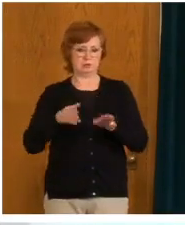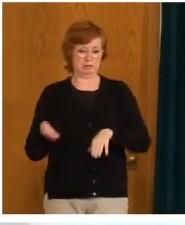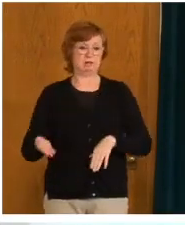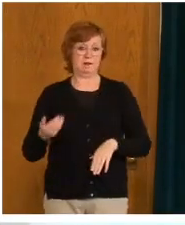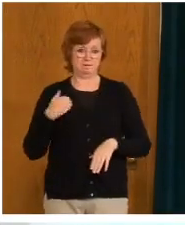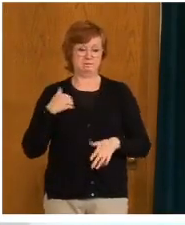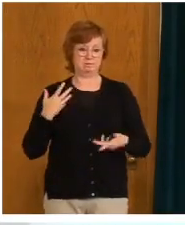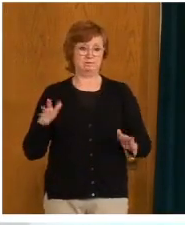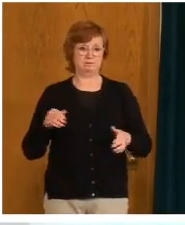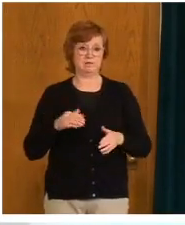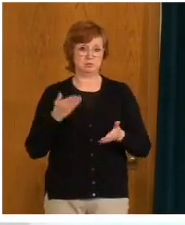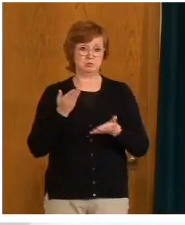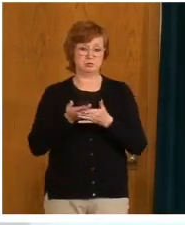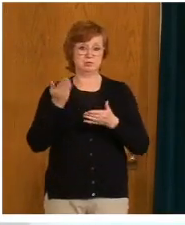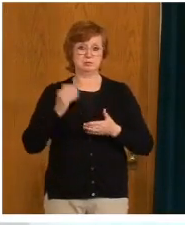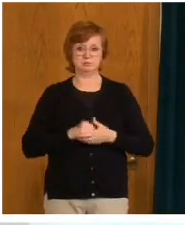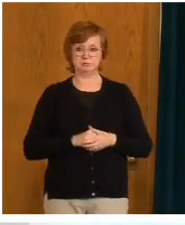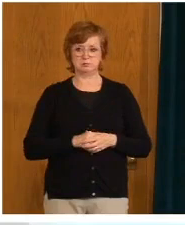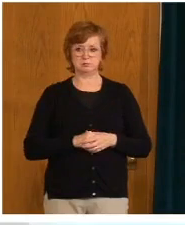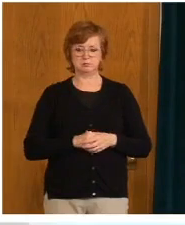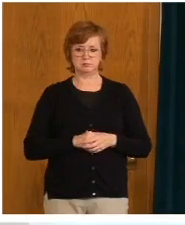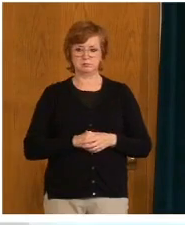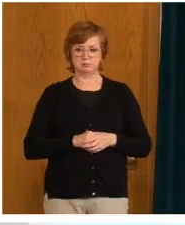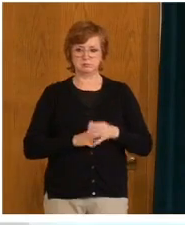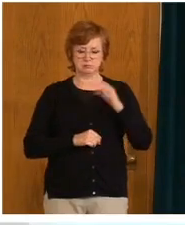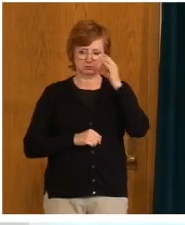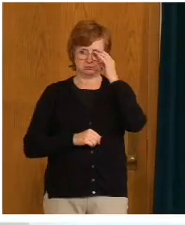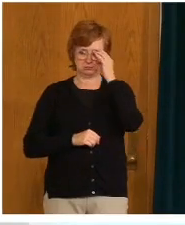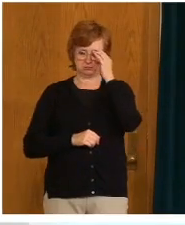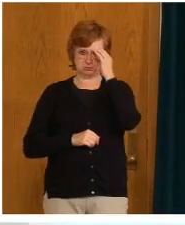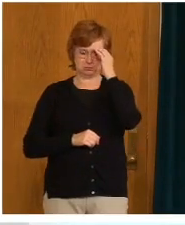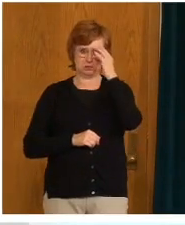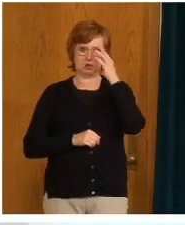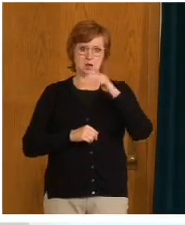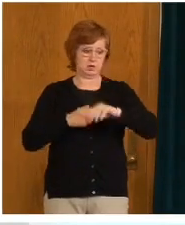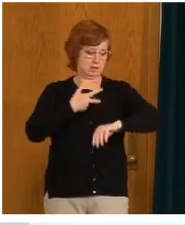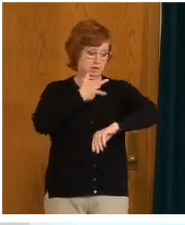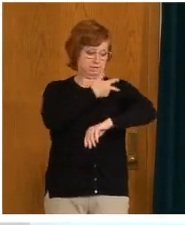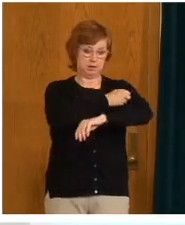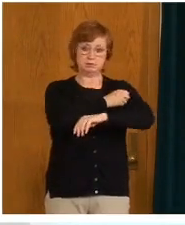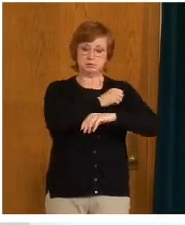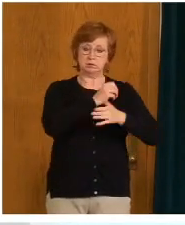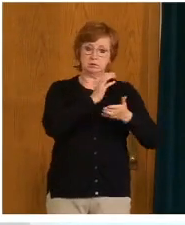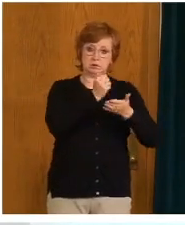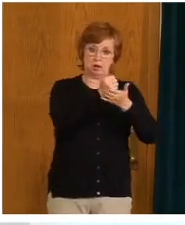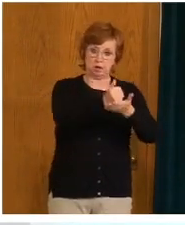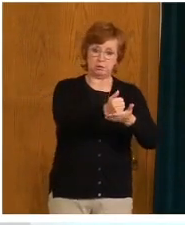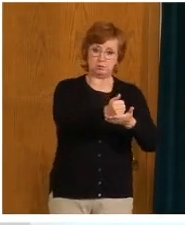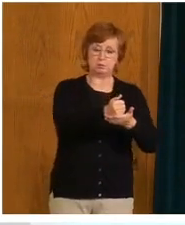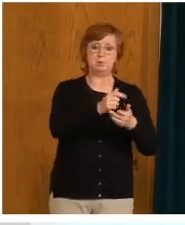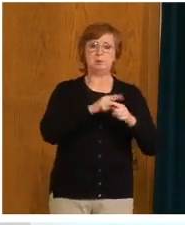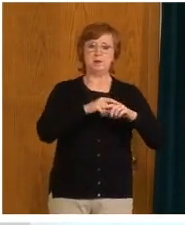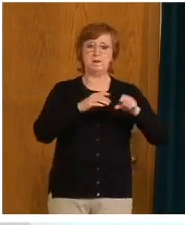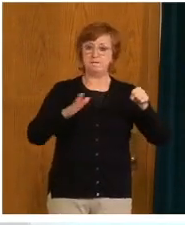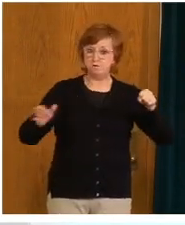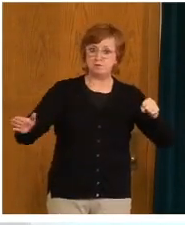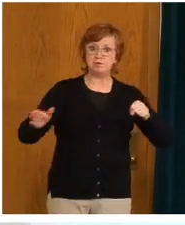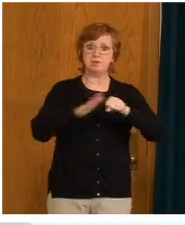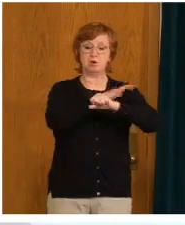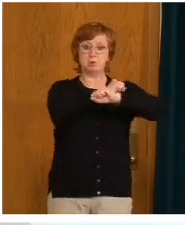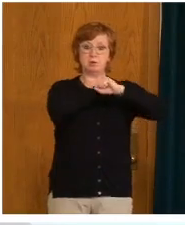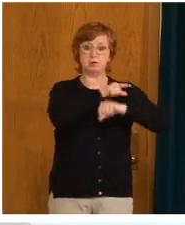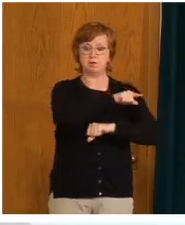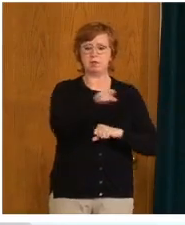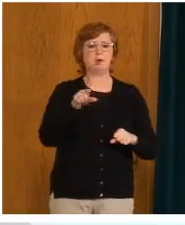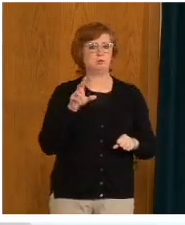small number where unfortunately the vaccines will not be fully protective, even for severe outcomes, and a greater number who